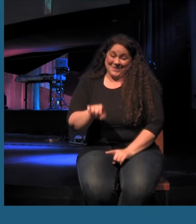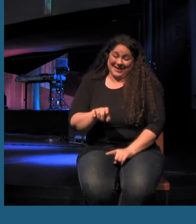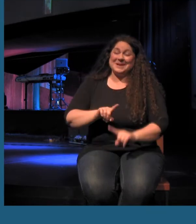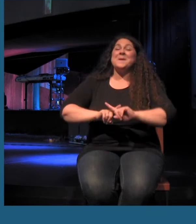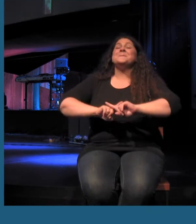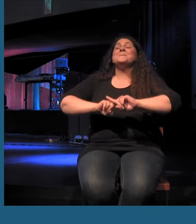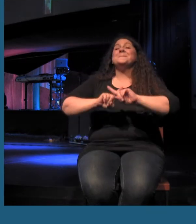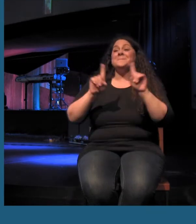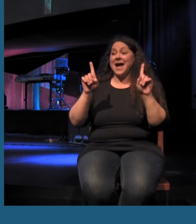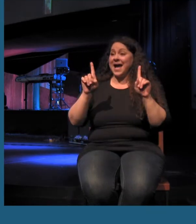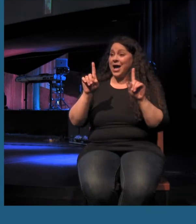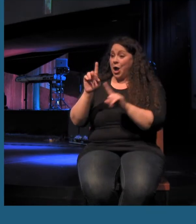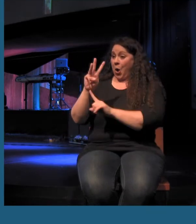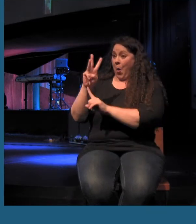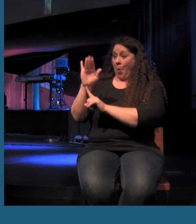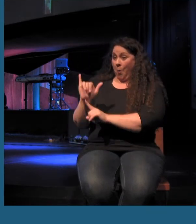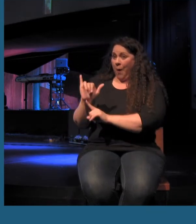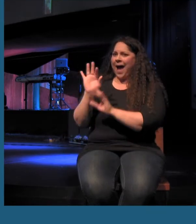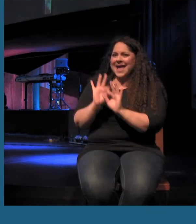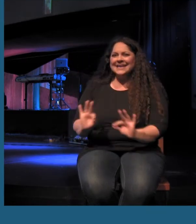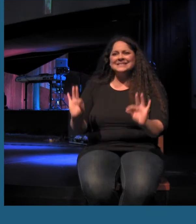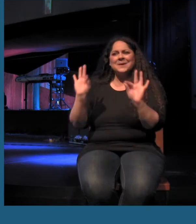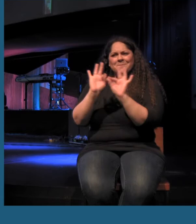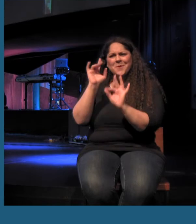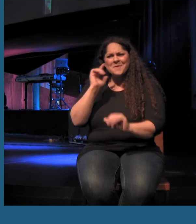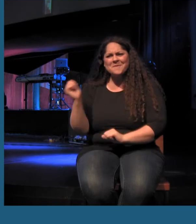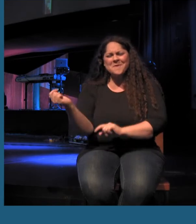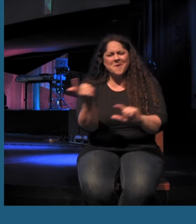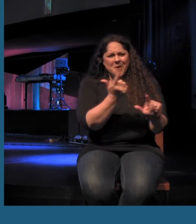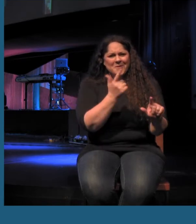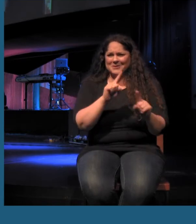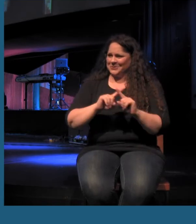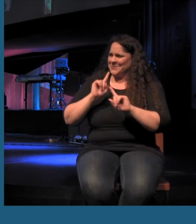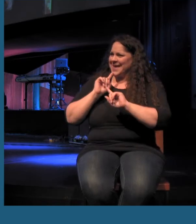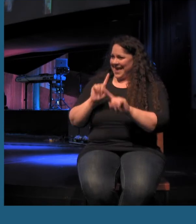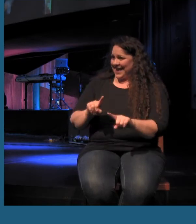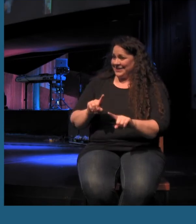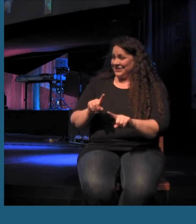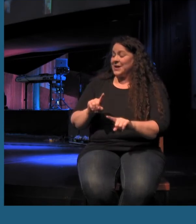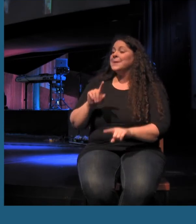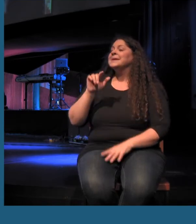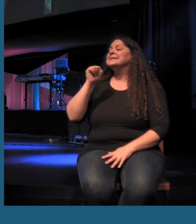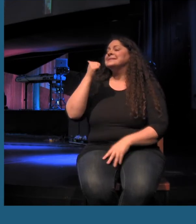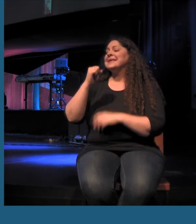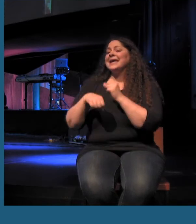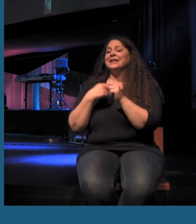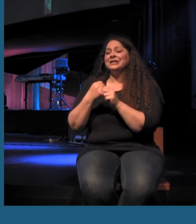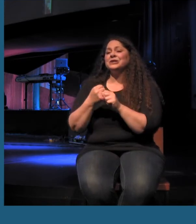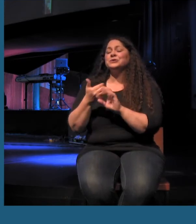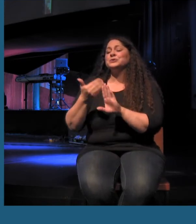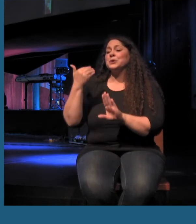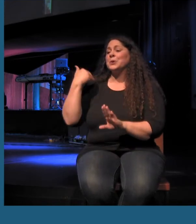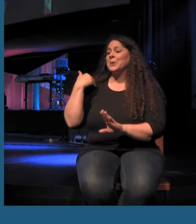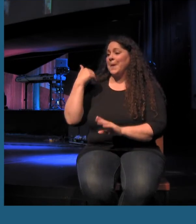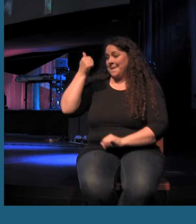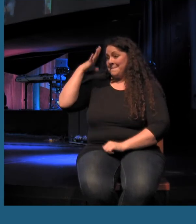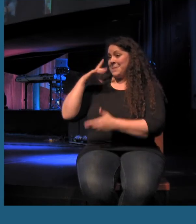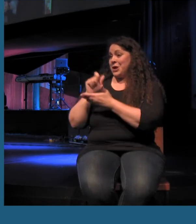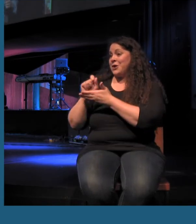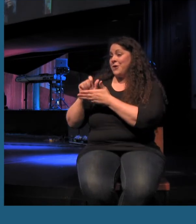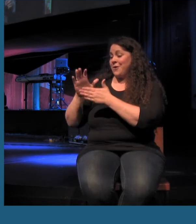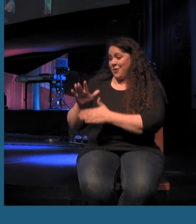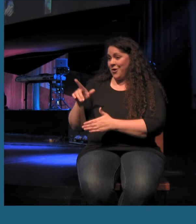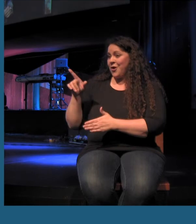But why is a very important question to answer for each of us to answer. A number of years ago, about 10 years ago, Simon Sinek wrote a book called